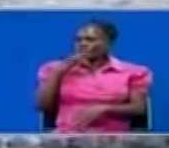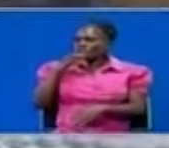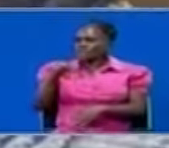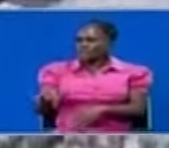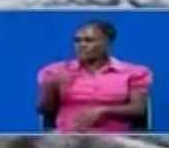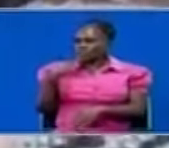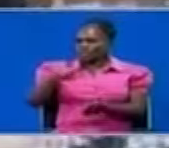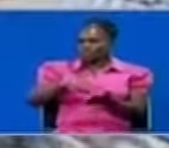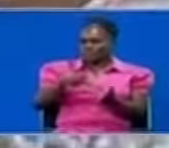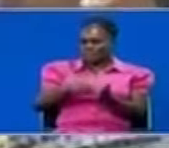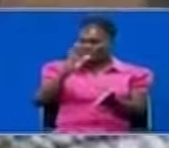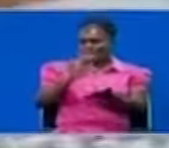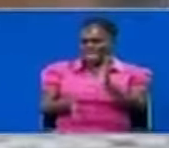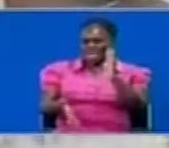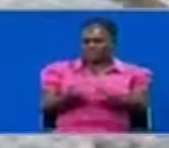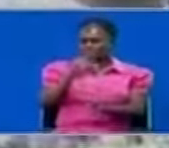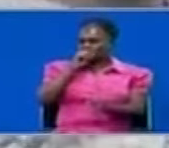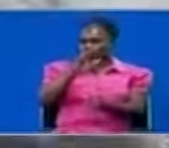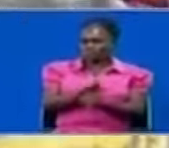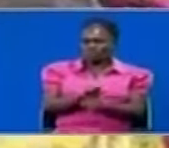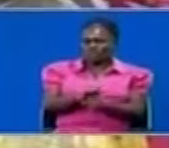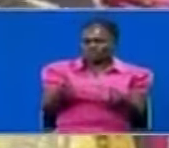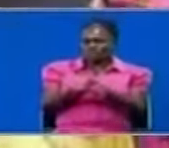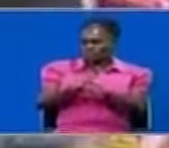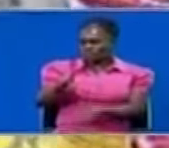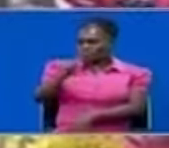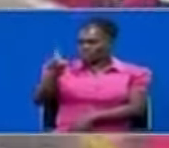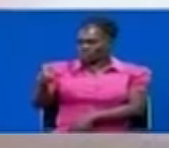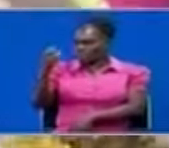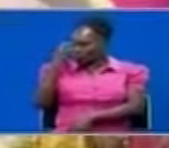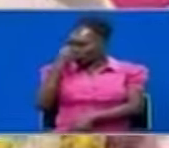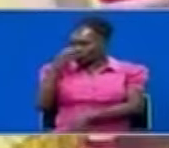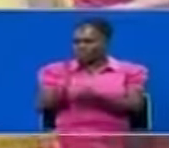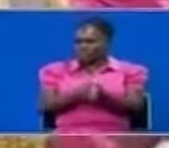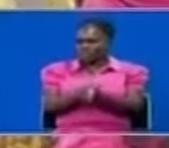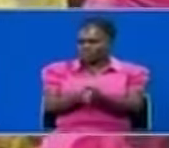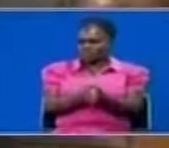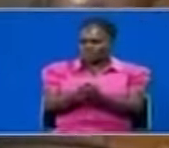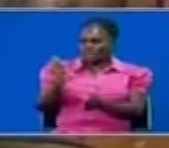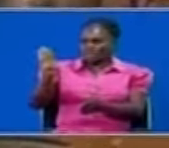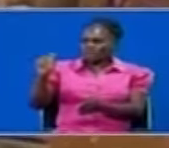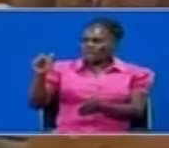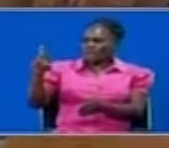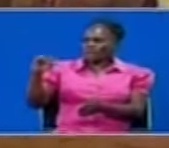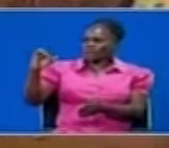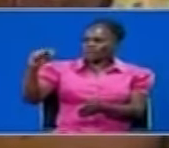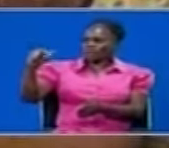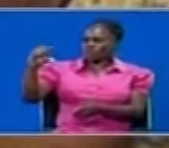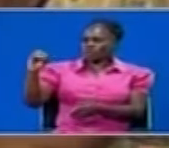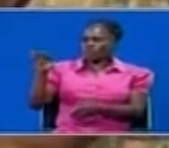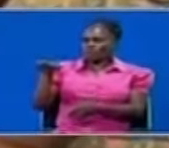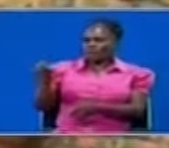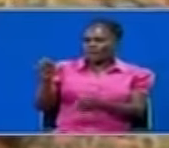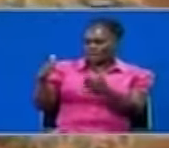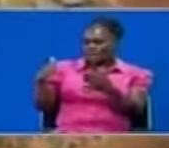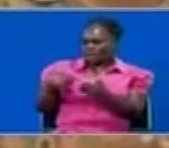the projects as empty rhetorics. Gideon further questioned Deputy President's interest in Baringo and West Pokot counties, where he has